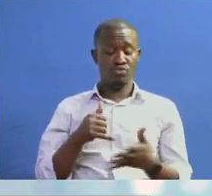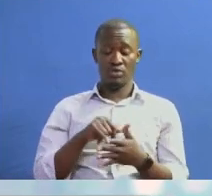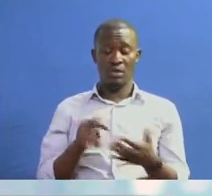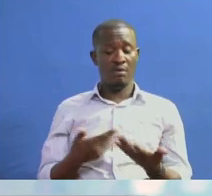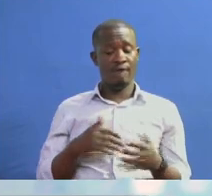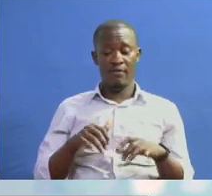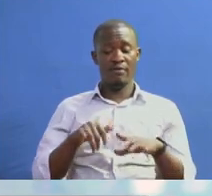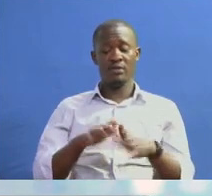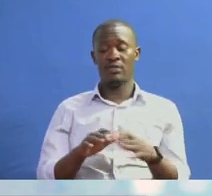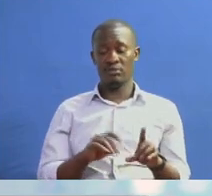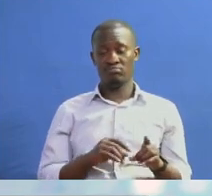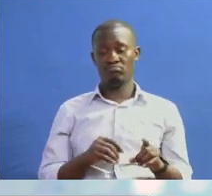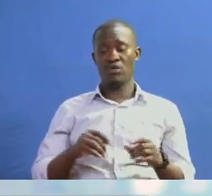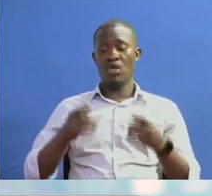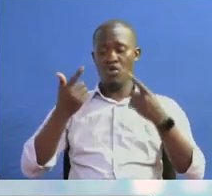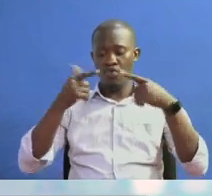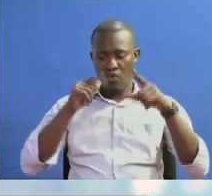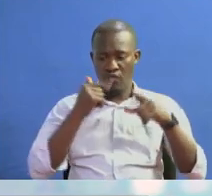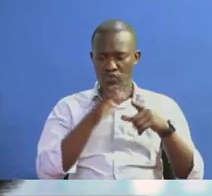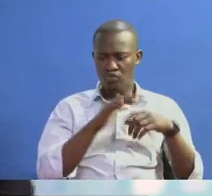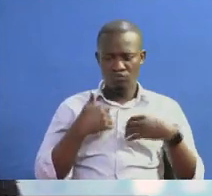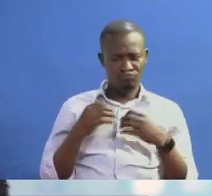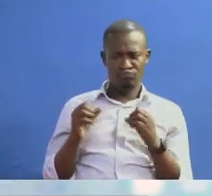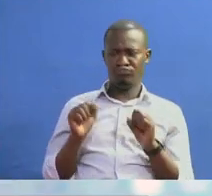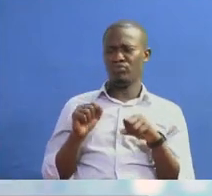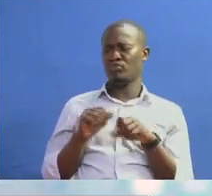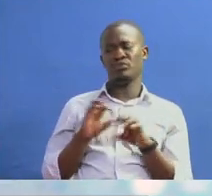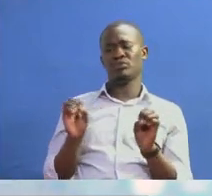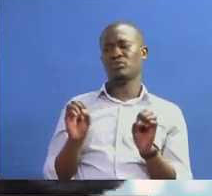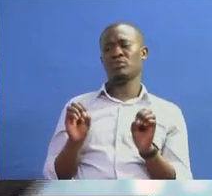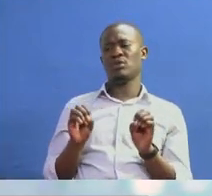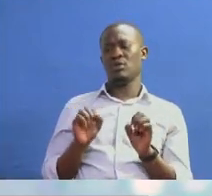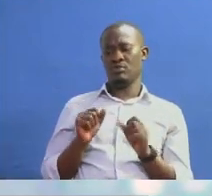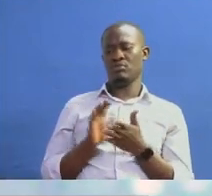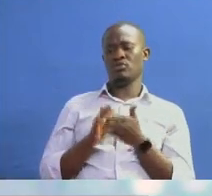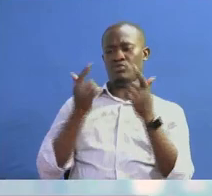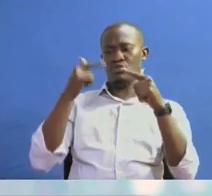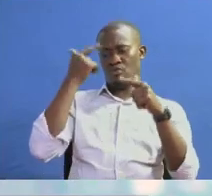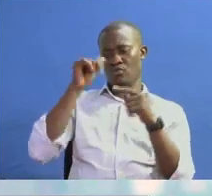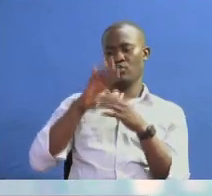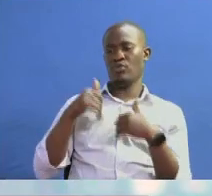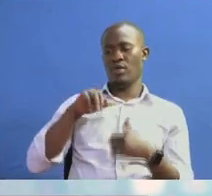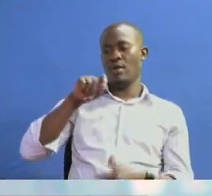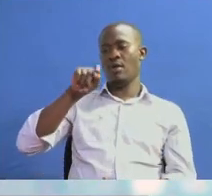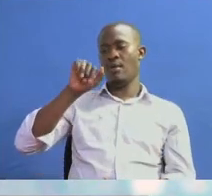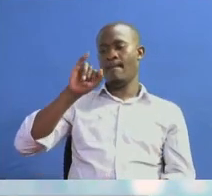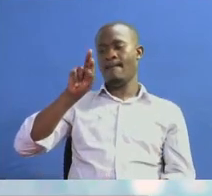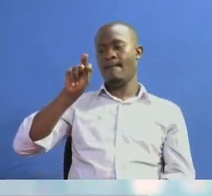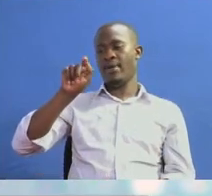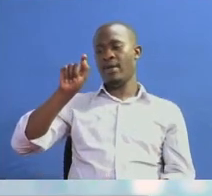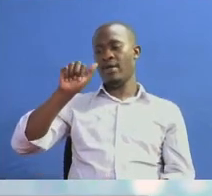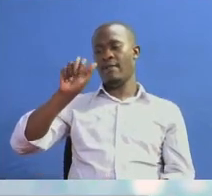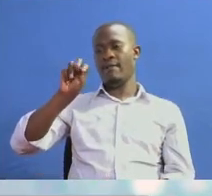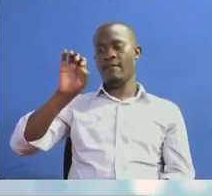that qualify. Those that do not qualify for edible oils, they can qualify for pyrethrum. Those that do not qualify